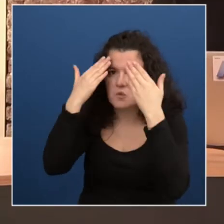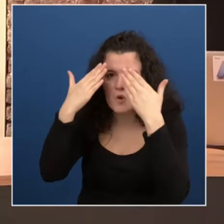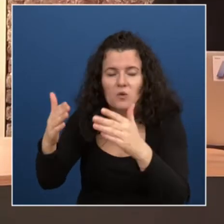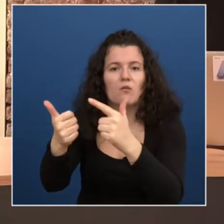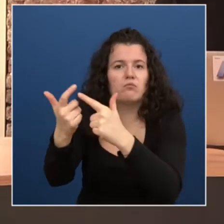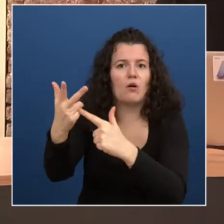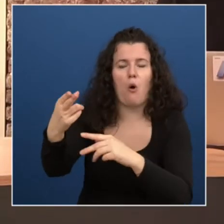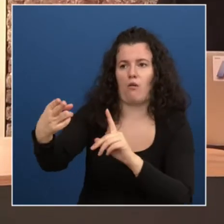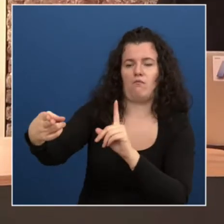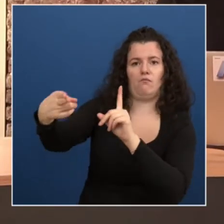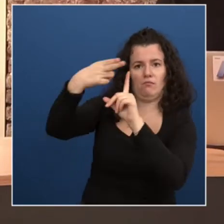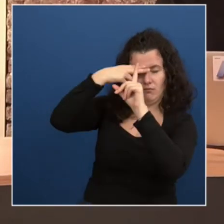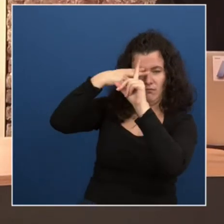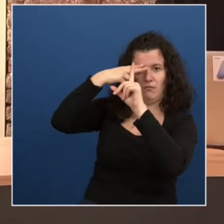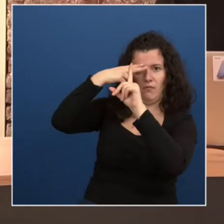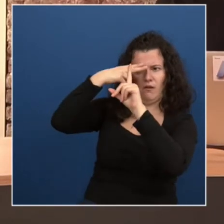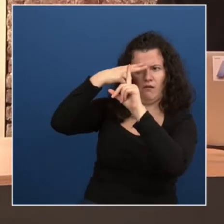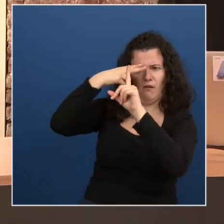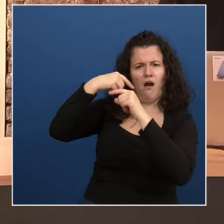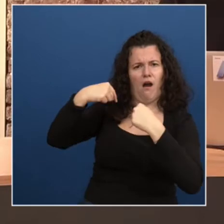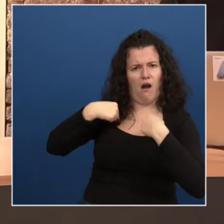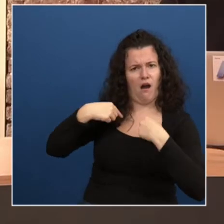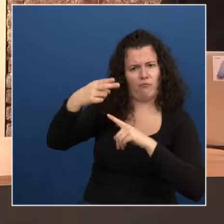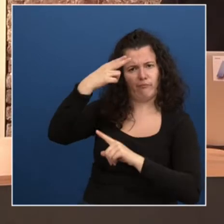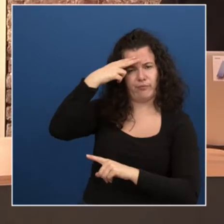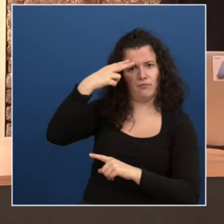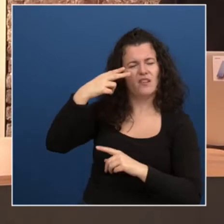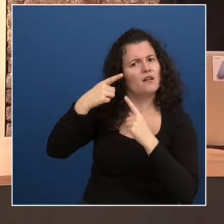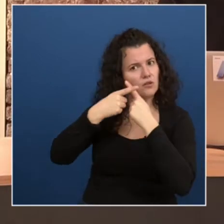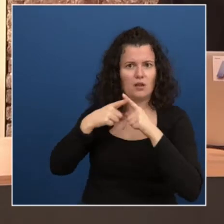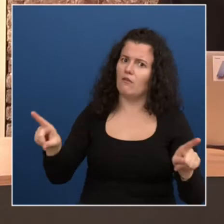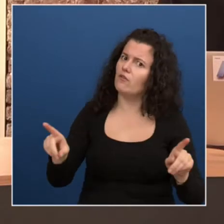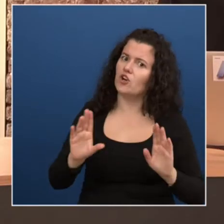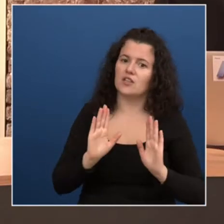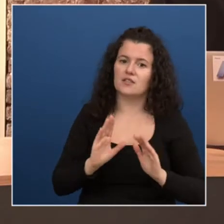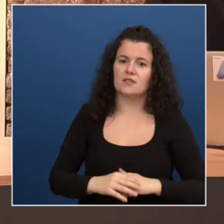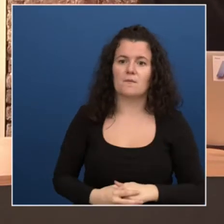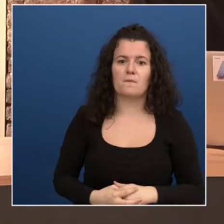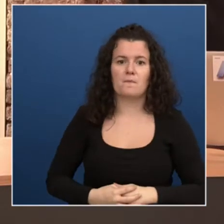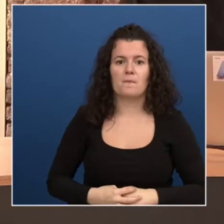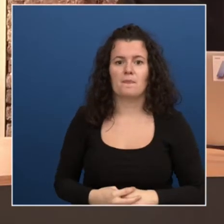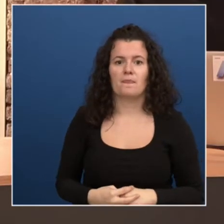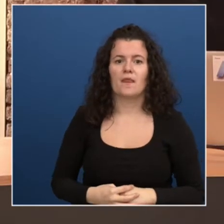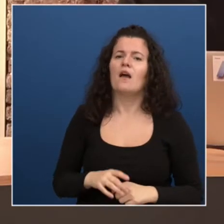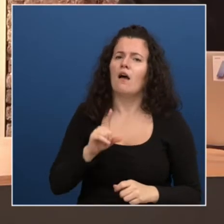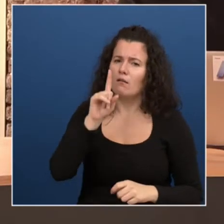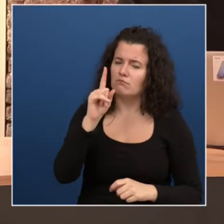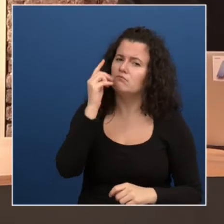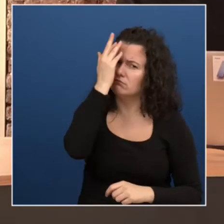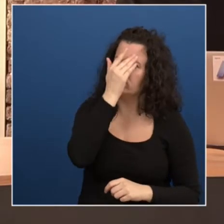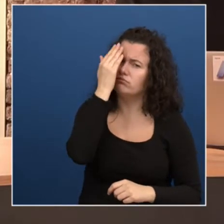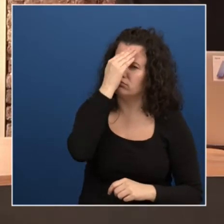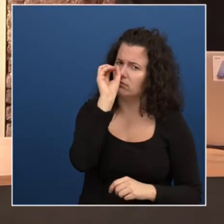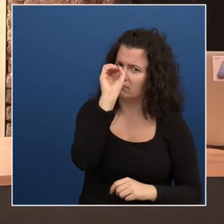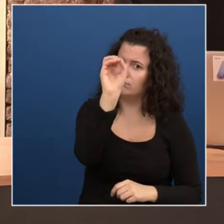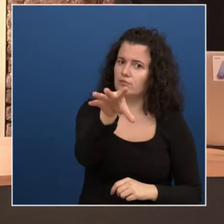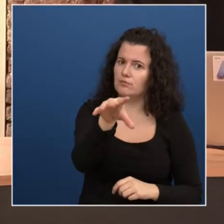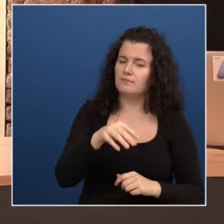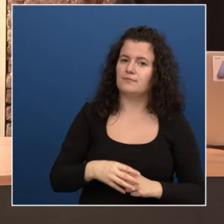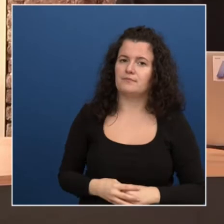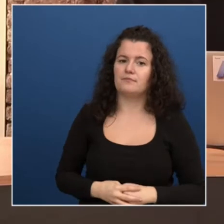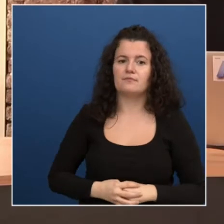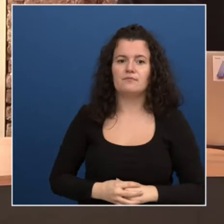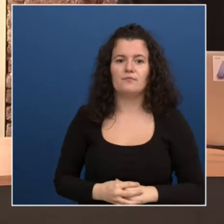belong to that label. That's a big difference. Really something to think about. And